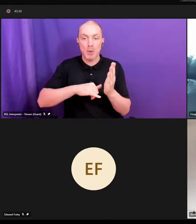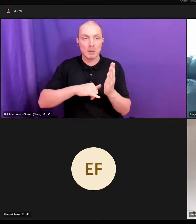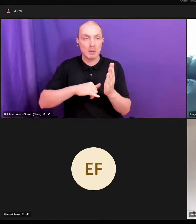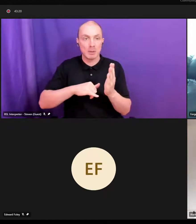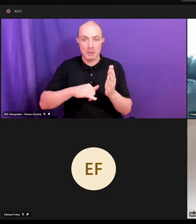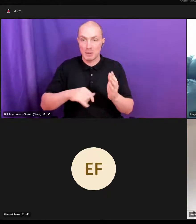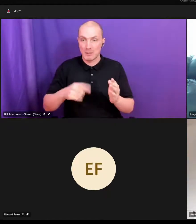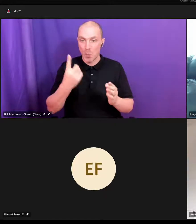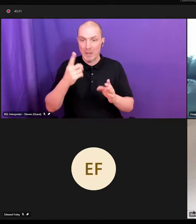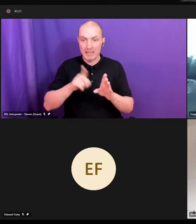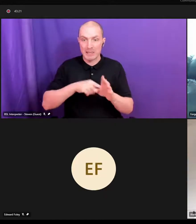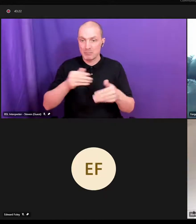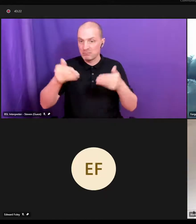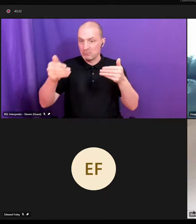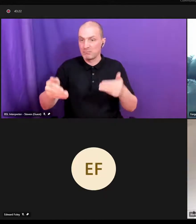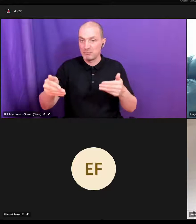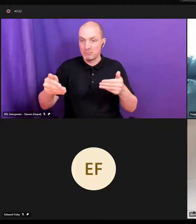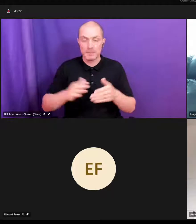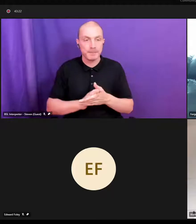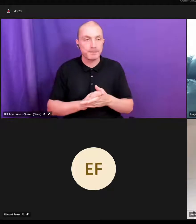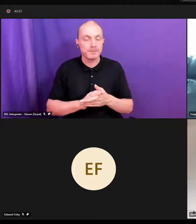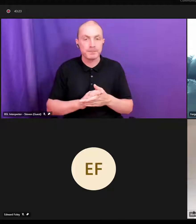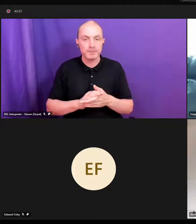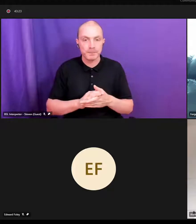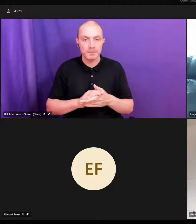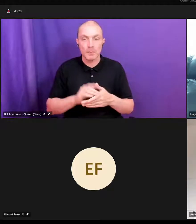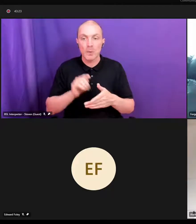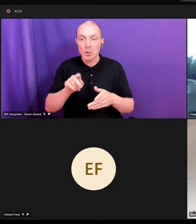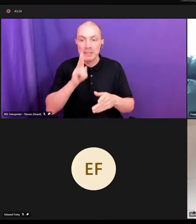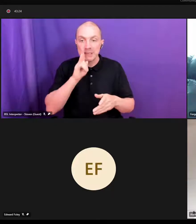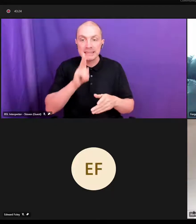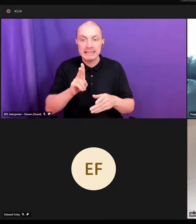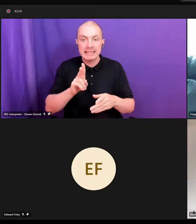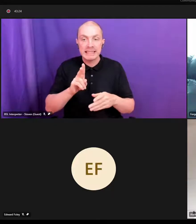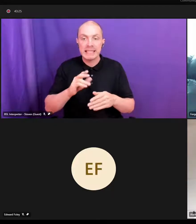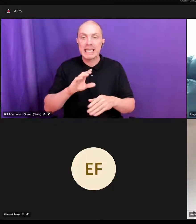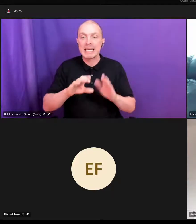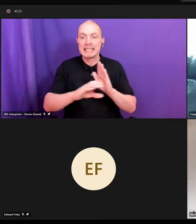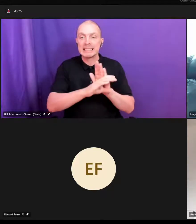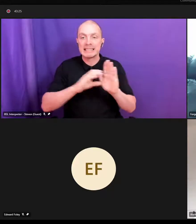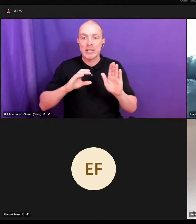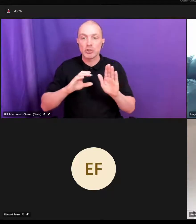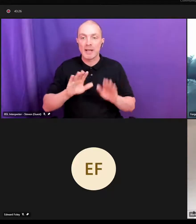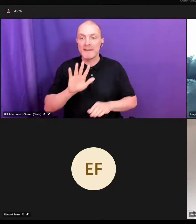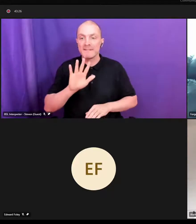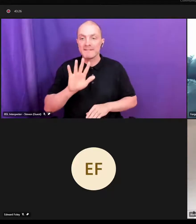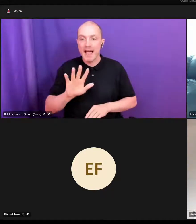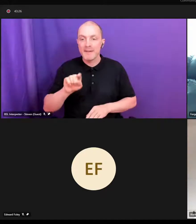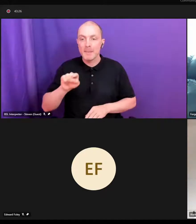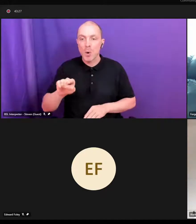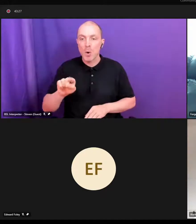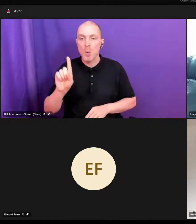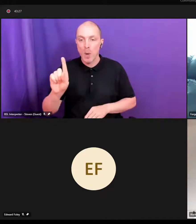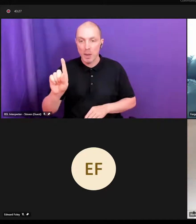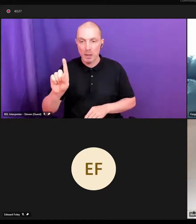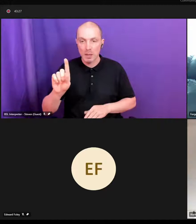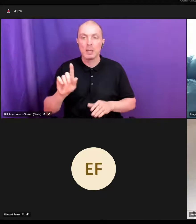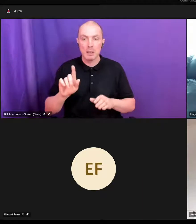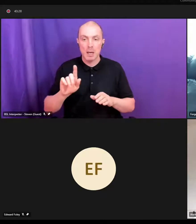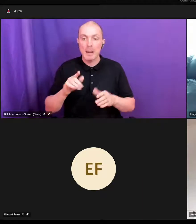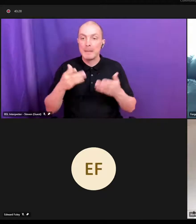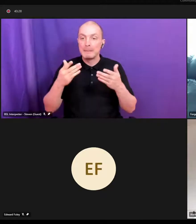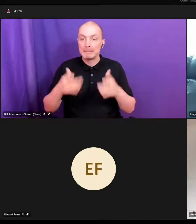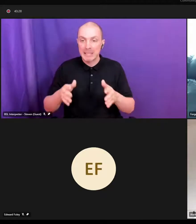that year. You'll see at section 5.1 of the report, all the measures